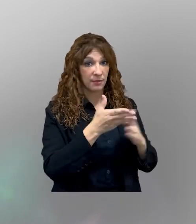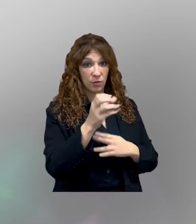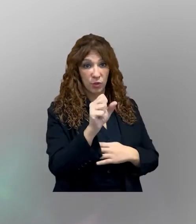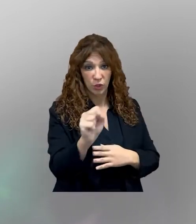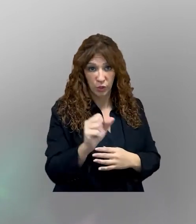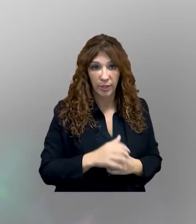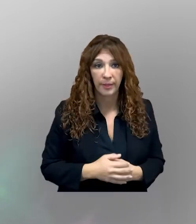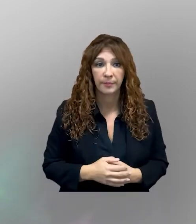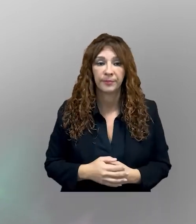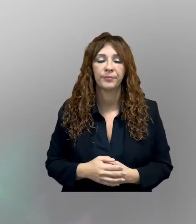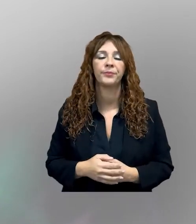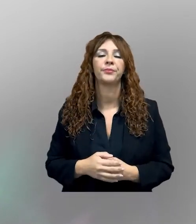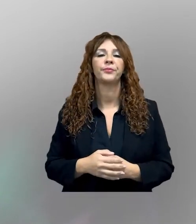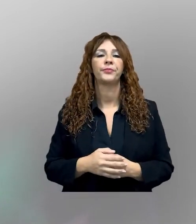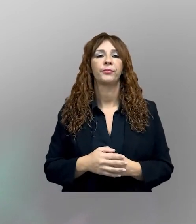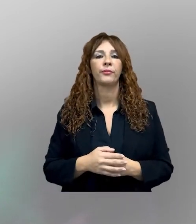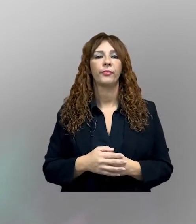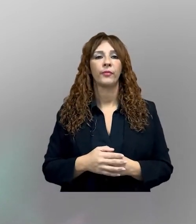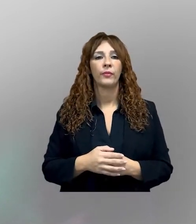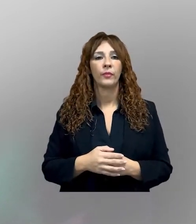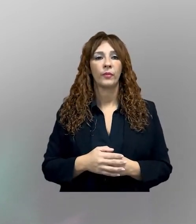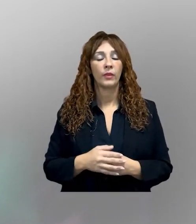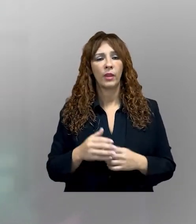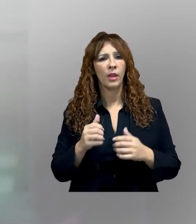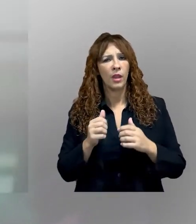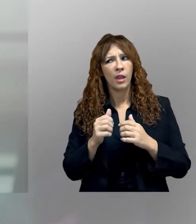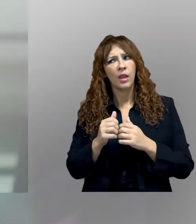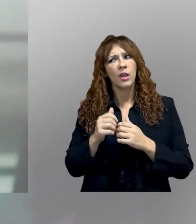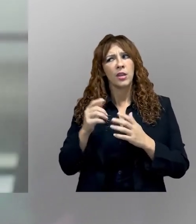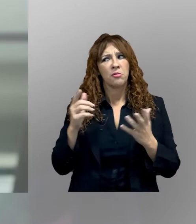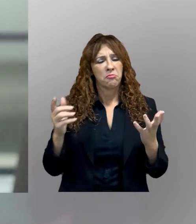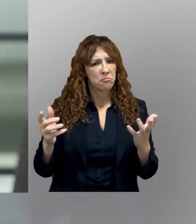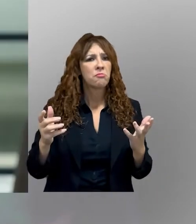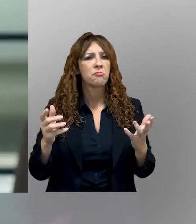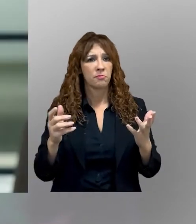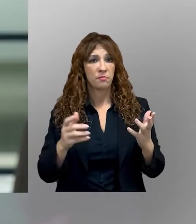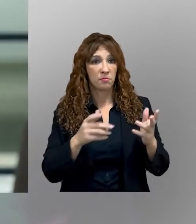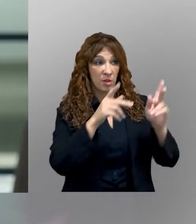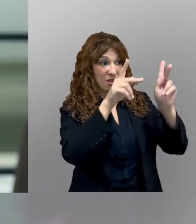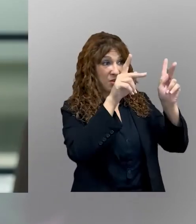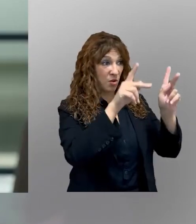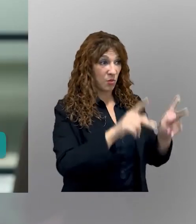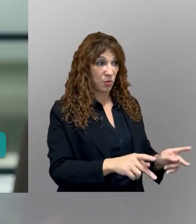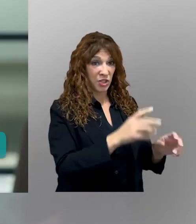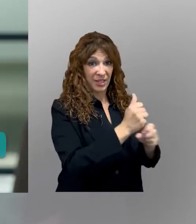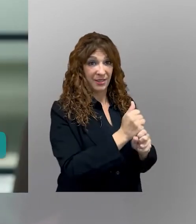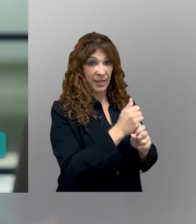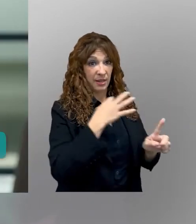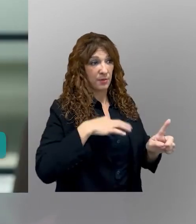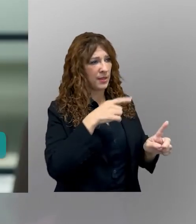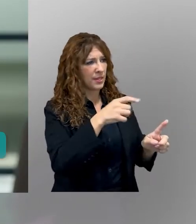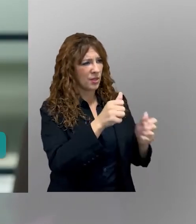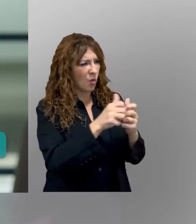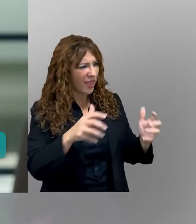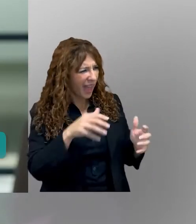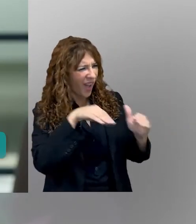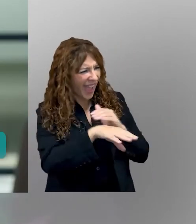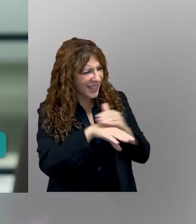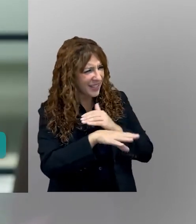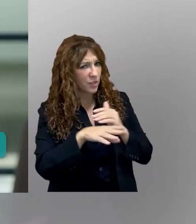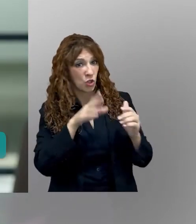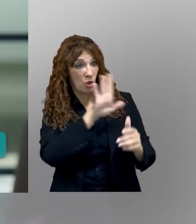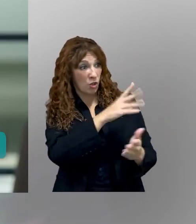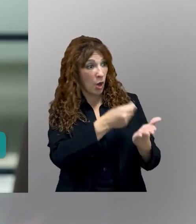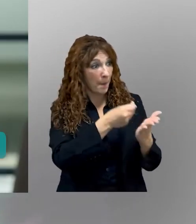Security. Lydia Sharp, Representative Payee Manager. Without access to the money on an easy, regular basis,